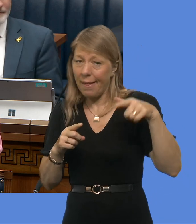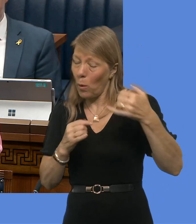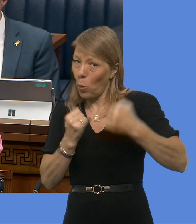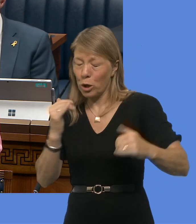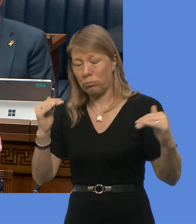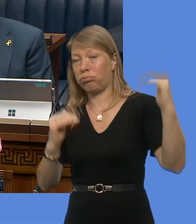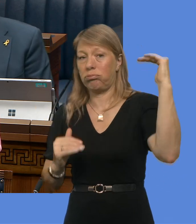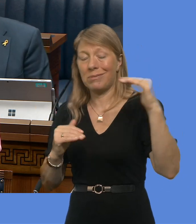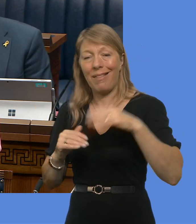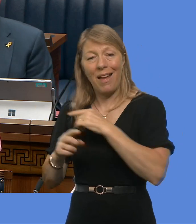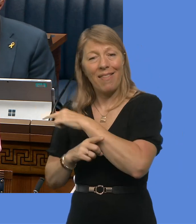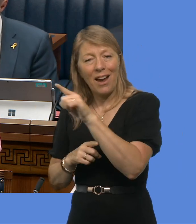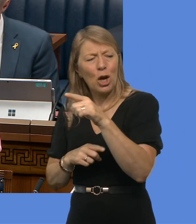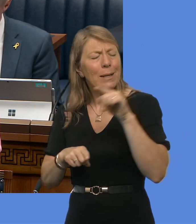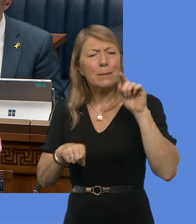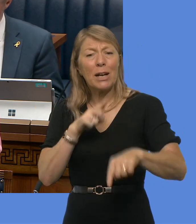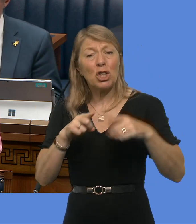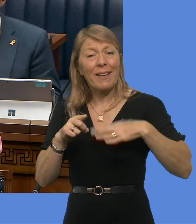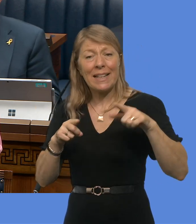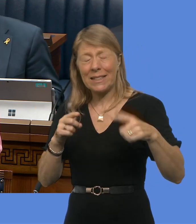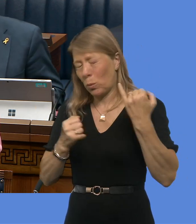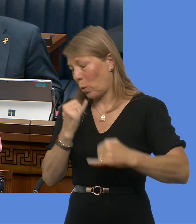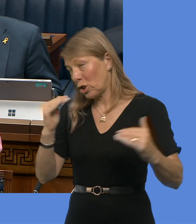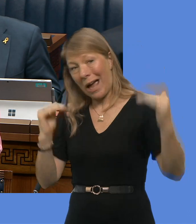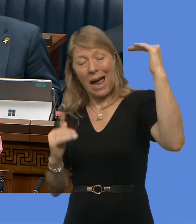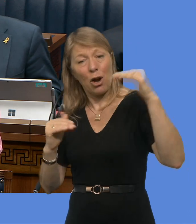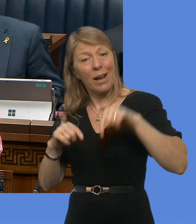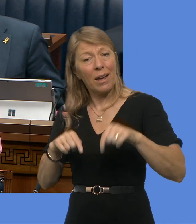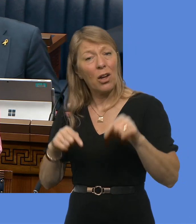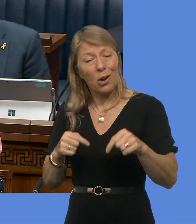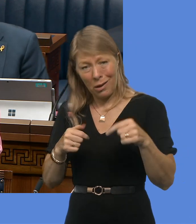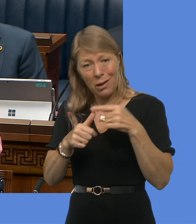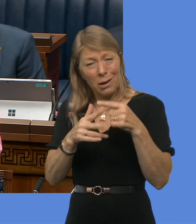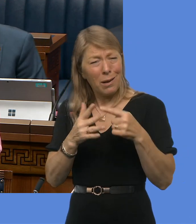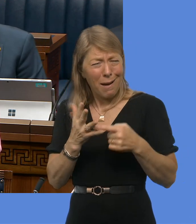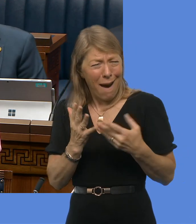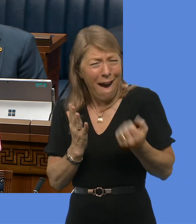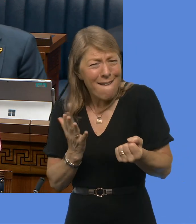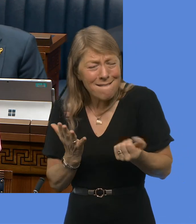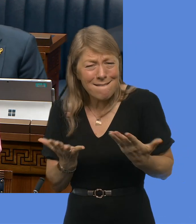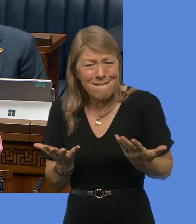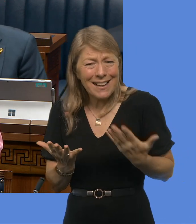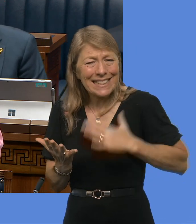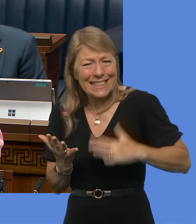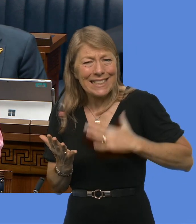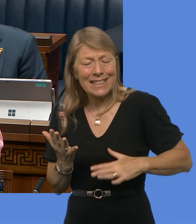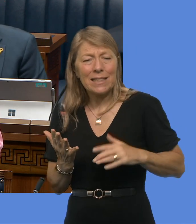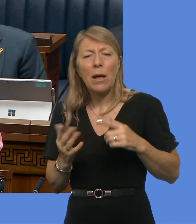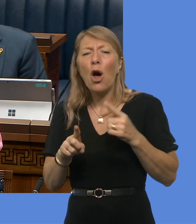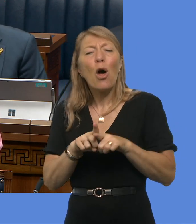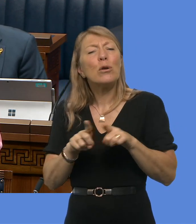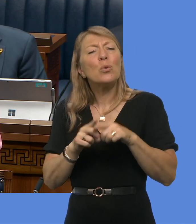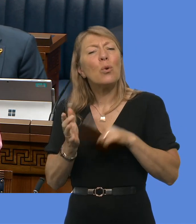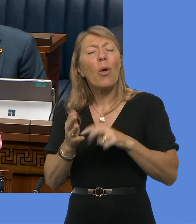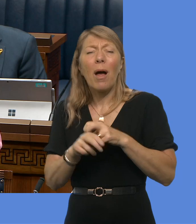to be addressed. So we do have those additional needs. We've got, and we're all very aware, a very high level of economic inactivity, and we